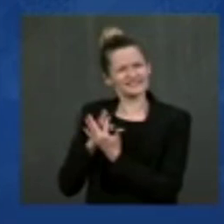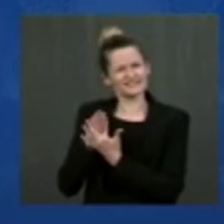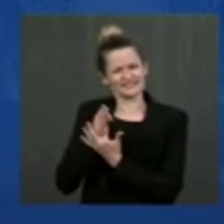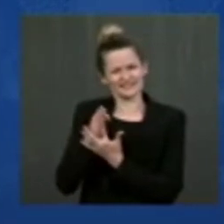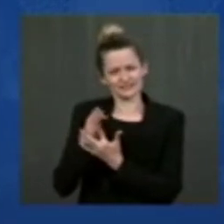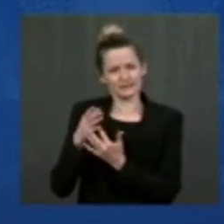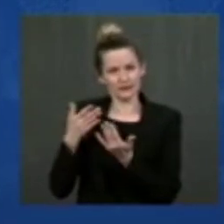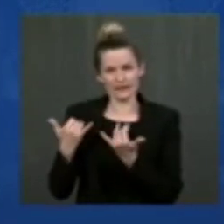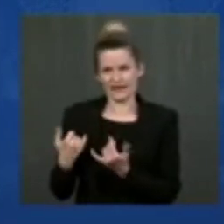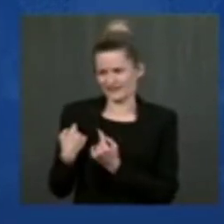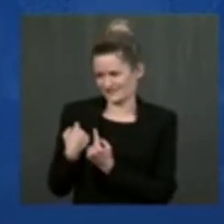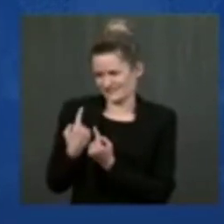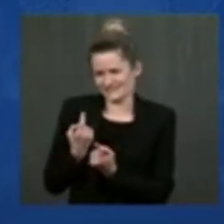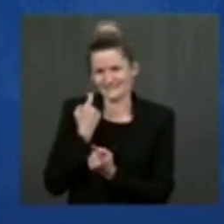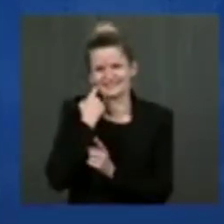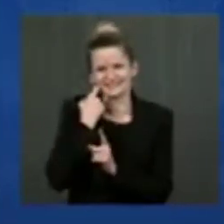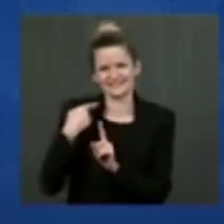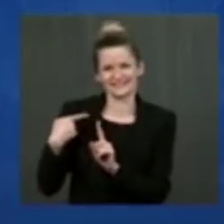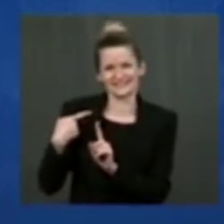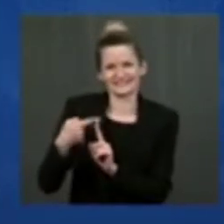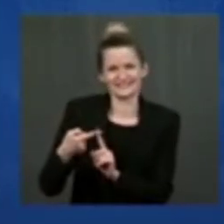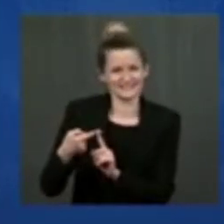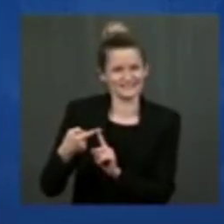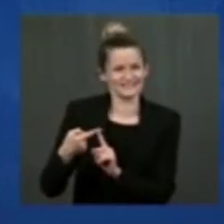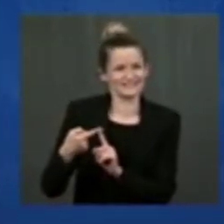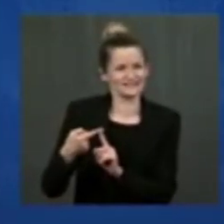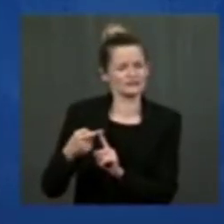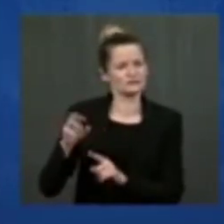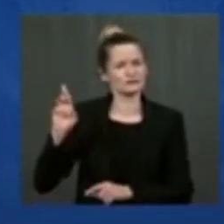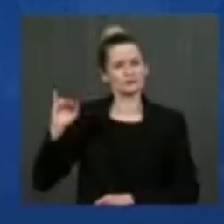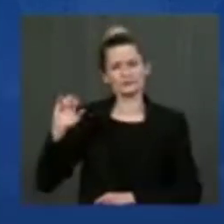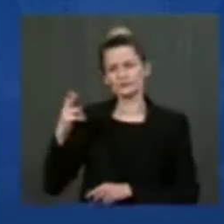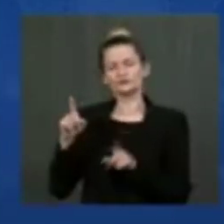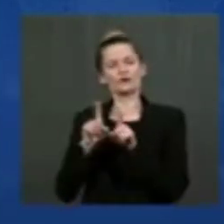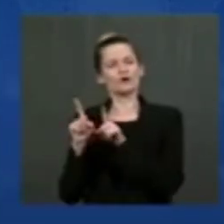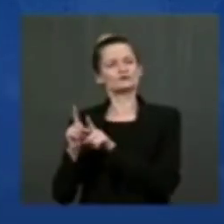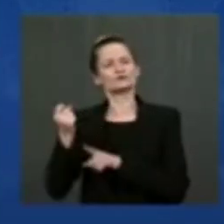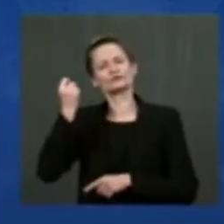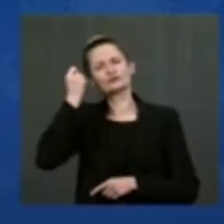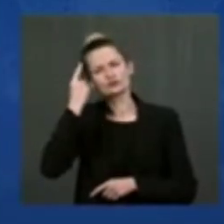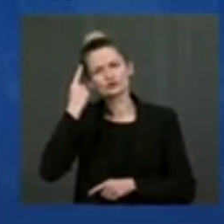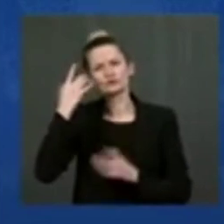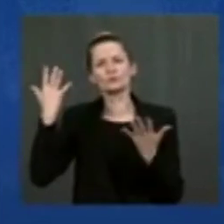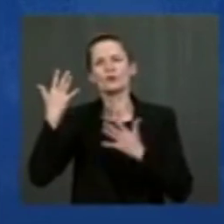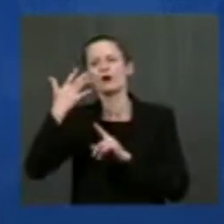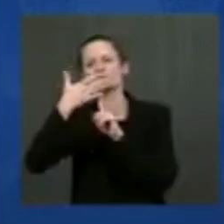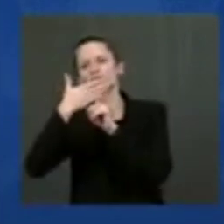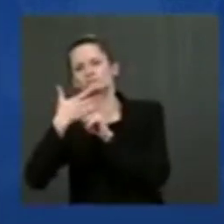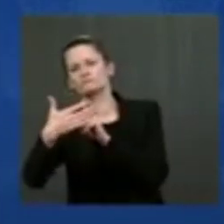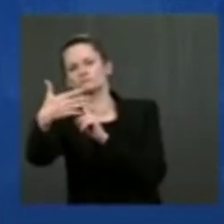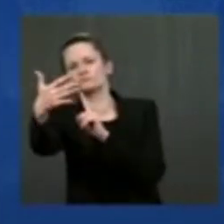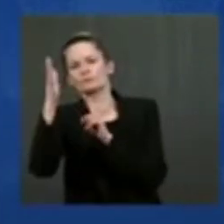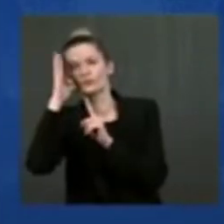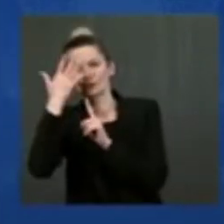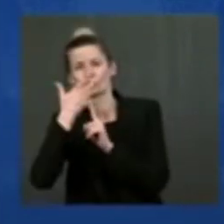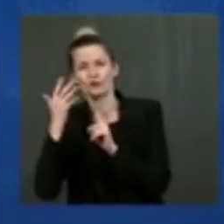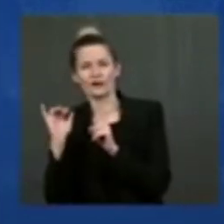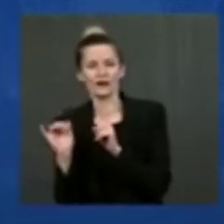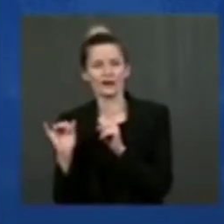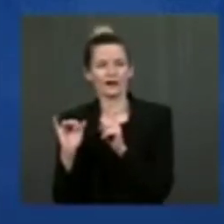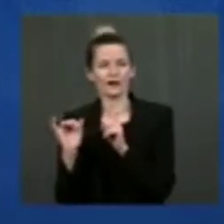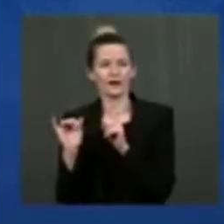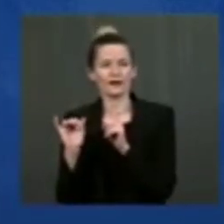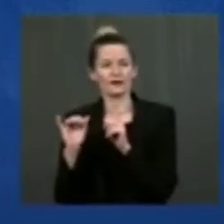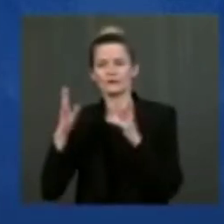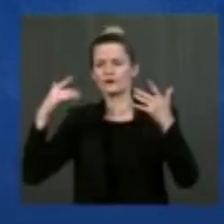also understood the future. I think he understood who built this country and the tools that were needed to build it back and